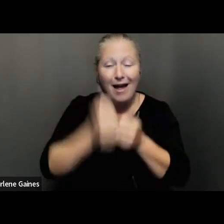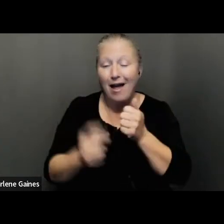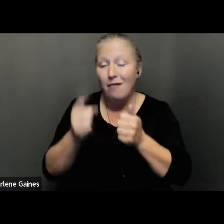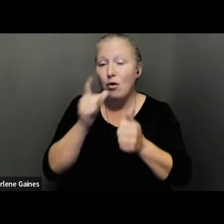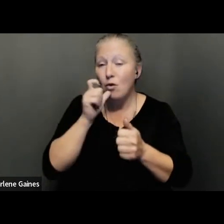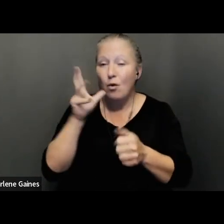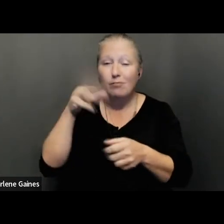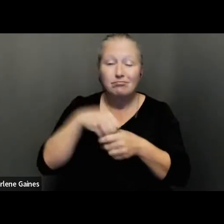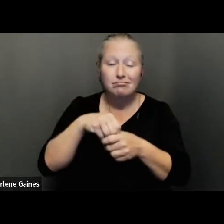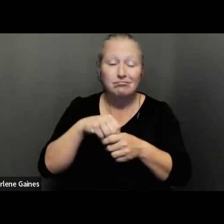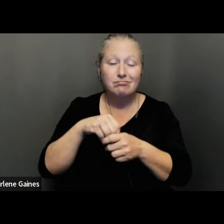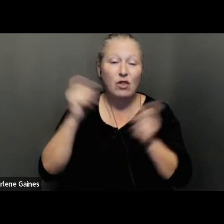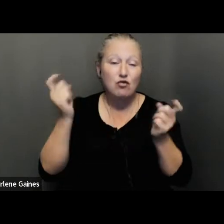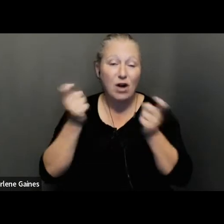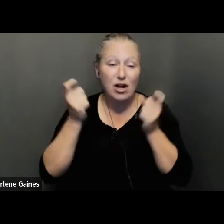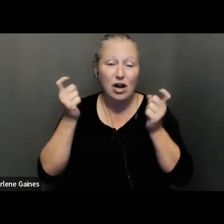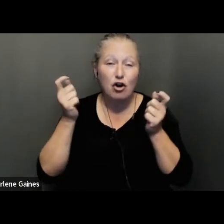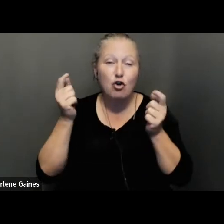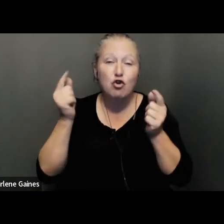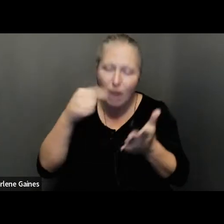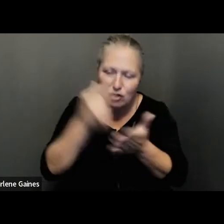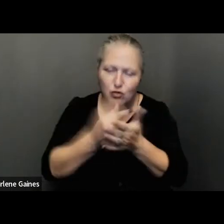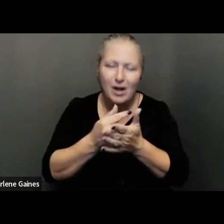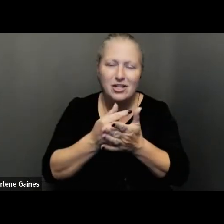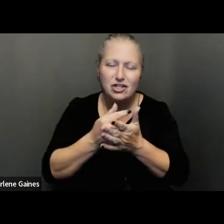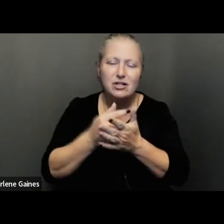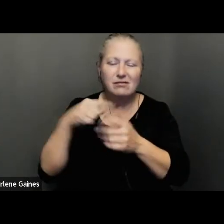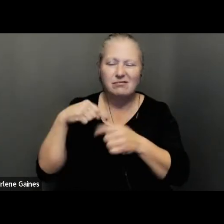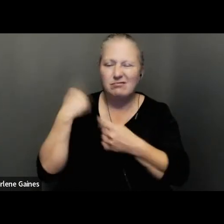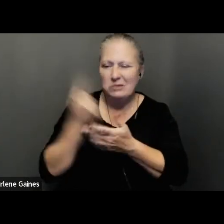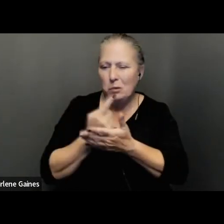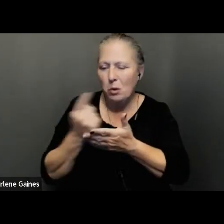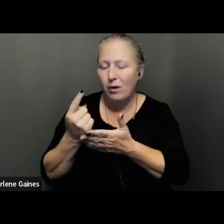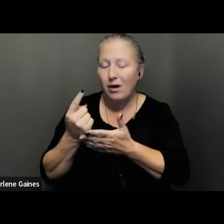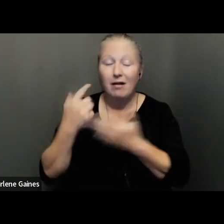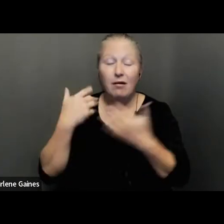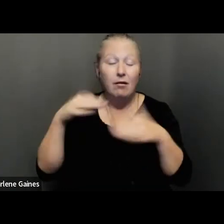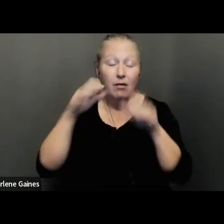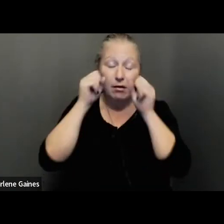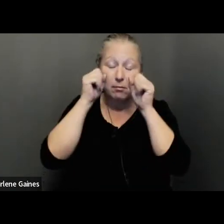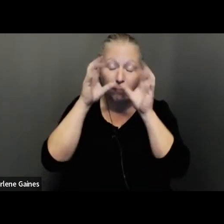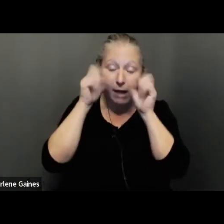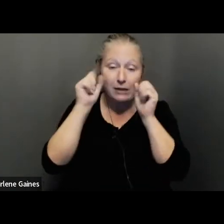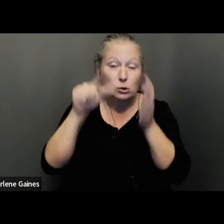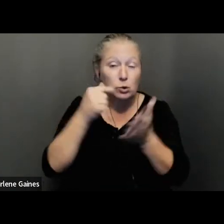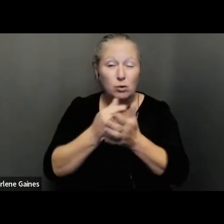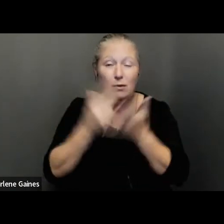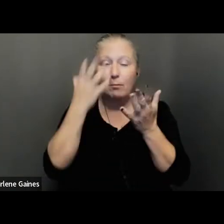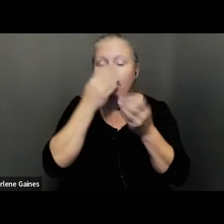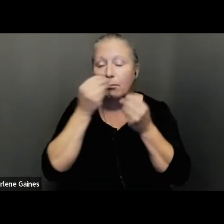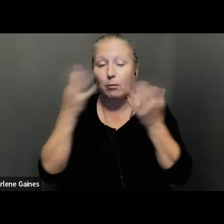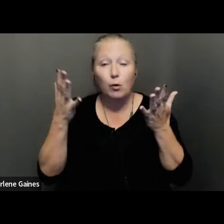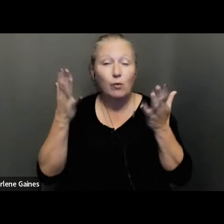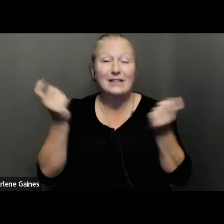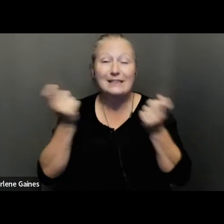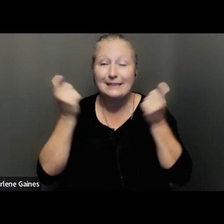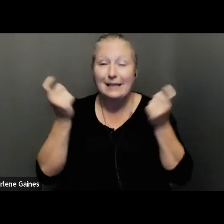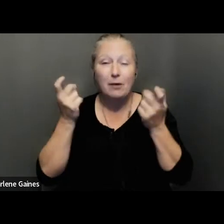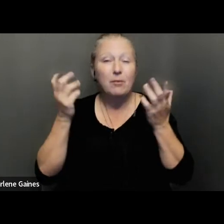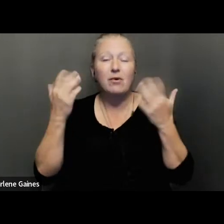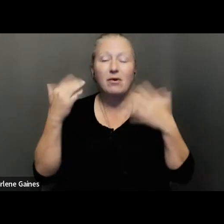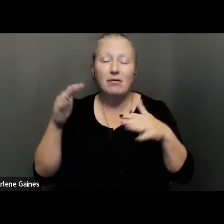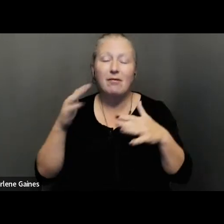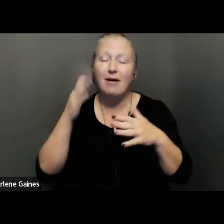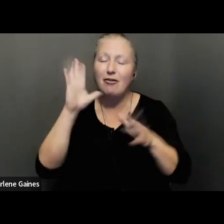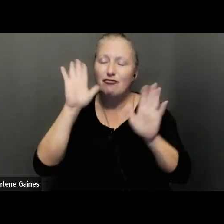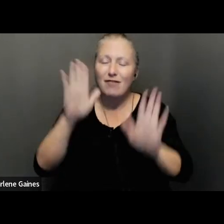in our graduations over the last week or so. Amazing graduations, beautiful ceremonies. It was so great to see smiling